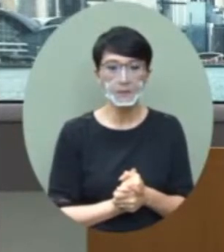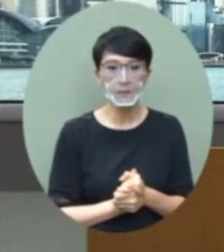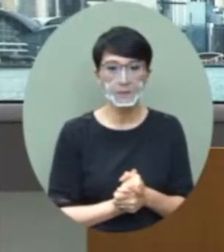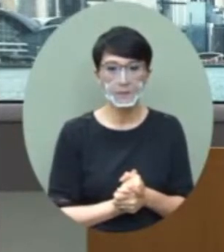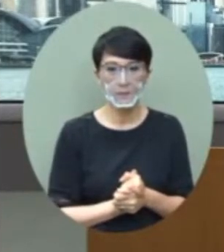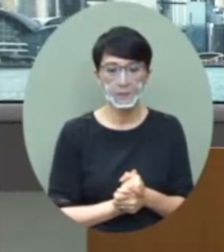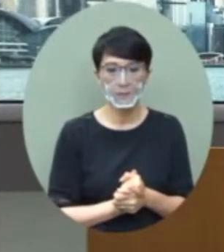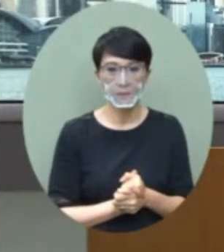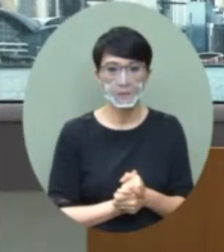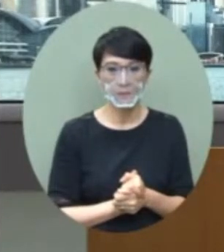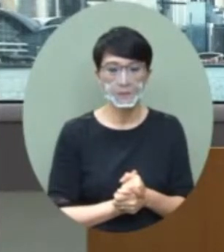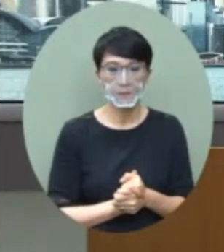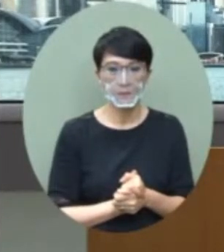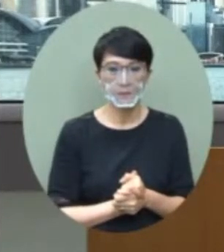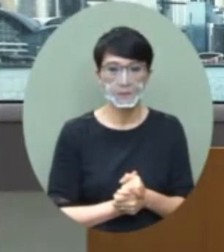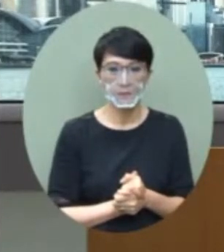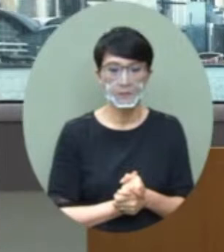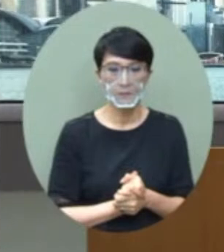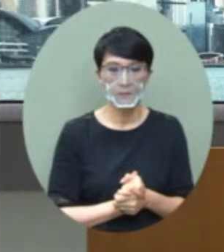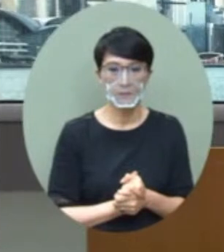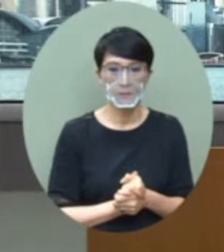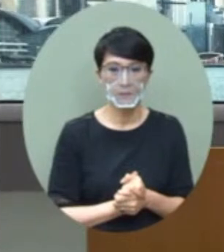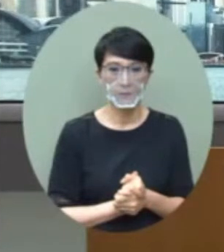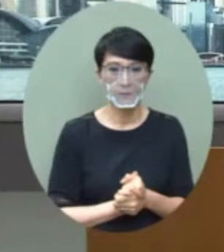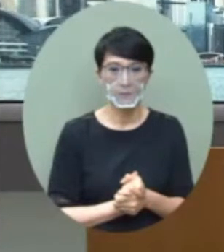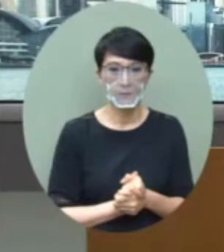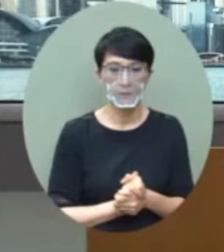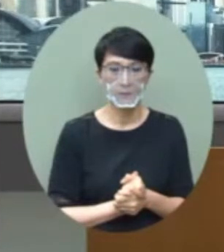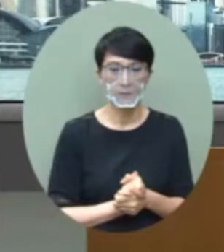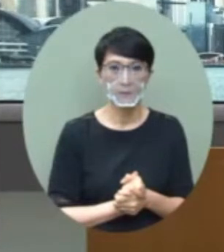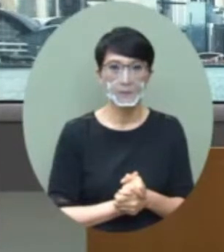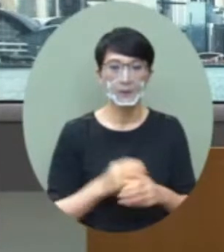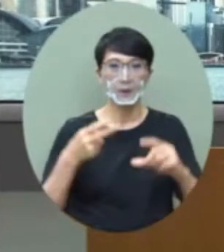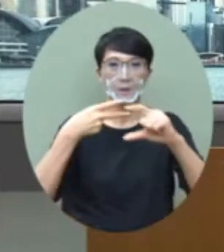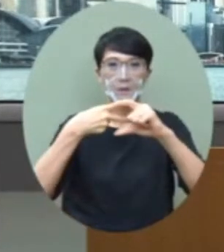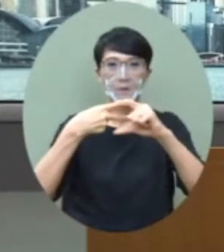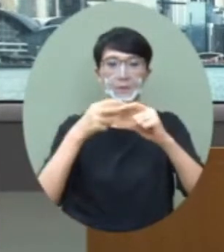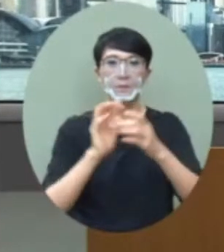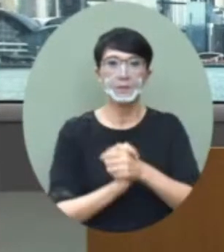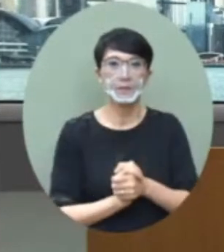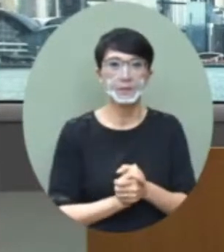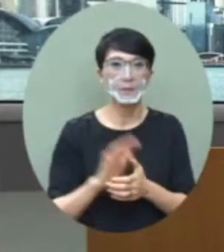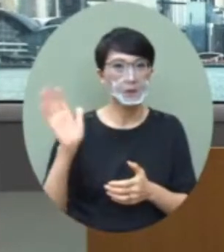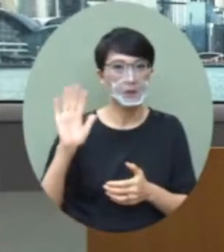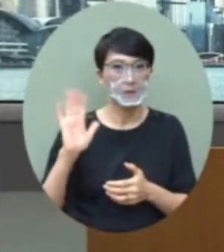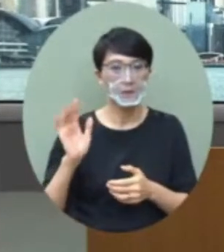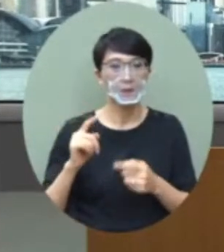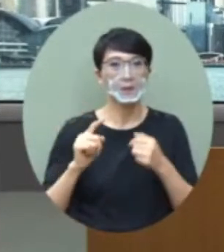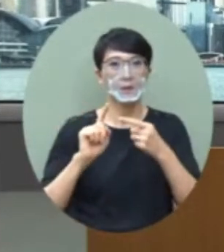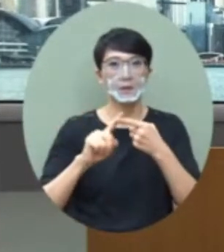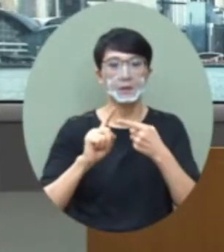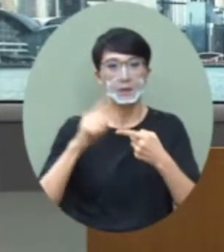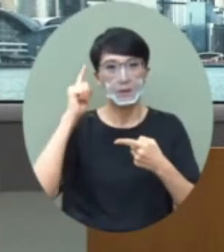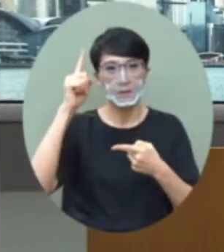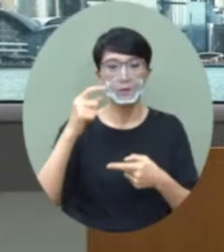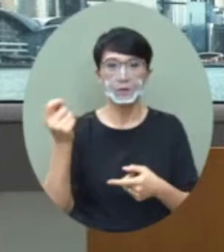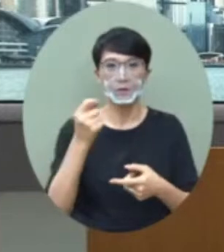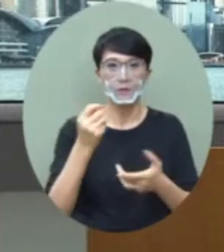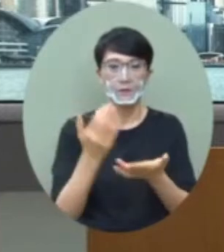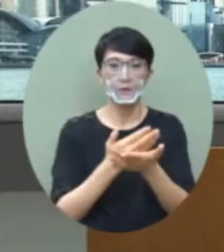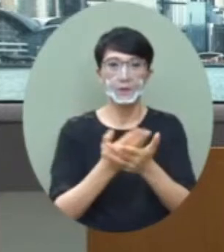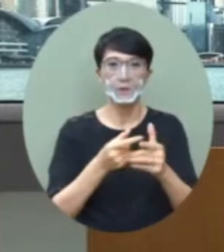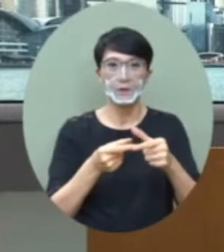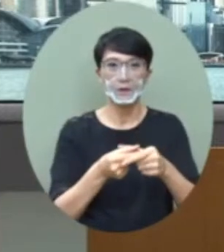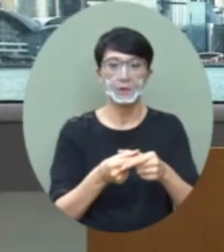the isolation order after filling in the particulars, and as such, they could not apply for sick leave. And at the Department of Health's website,